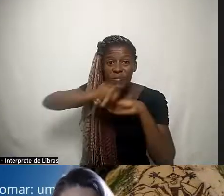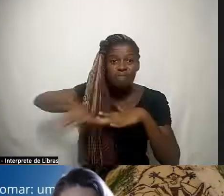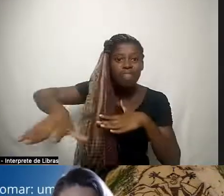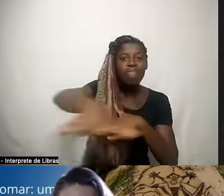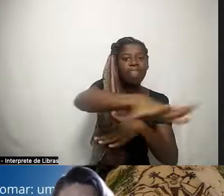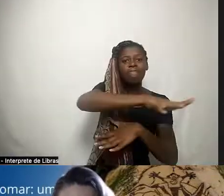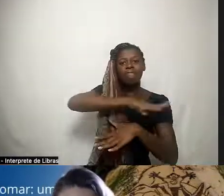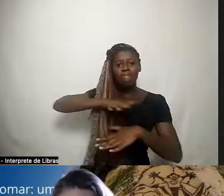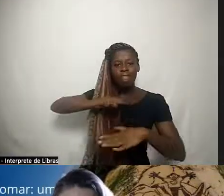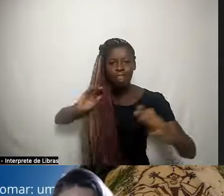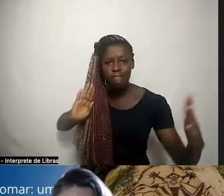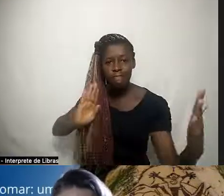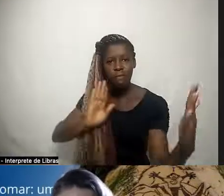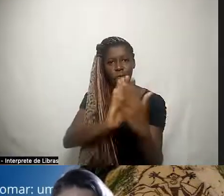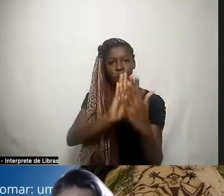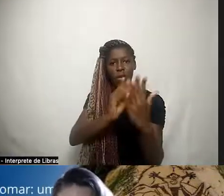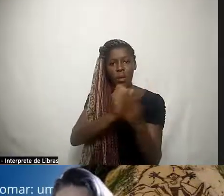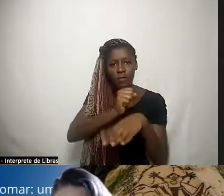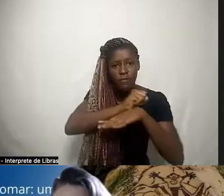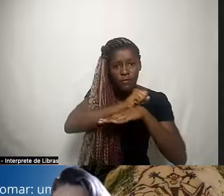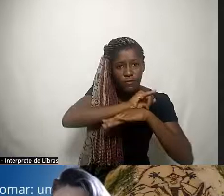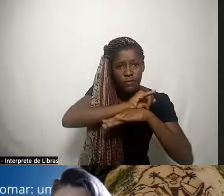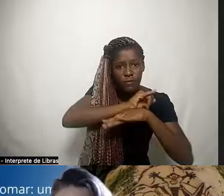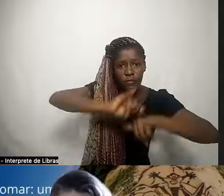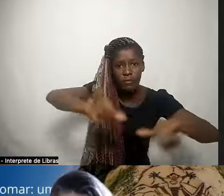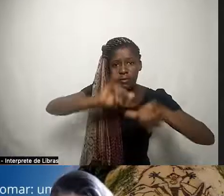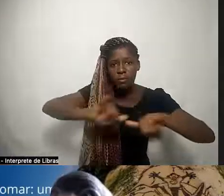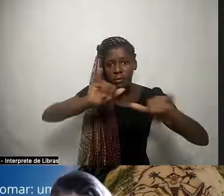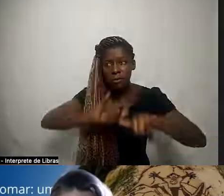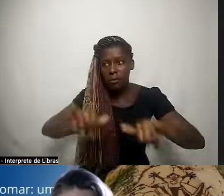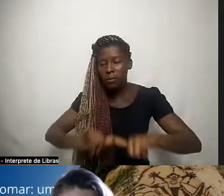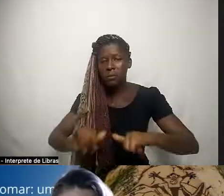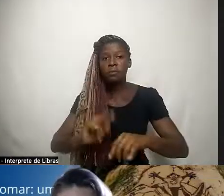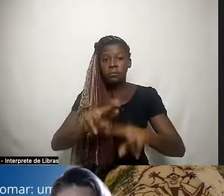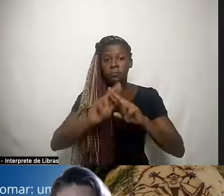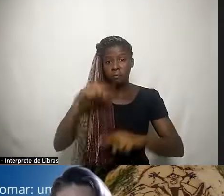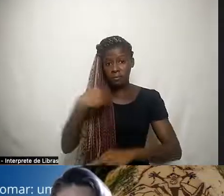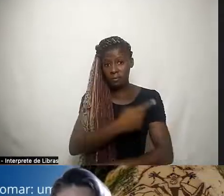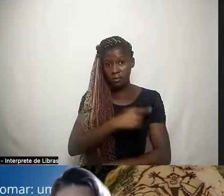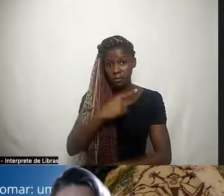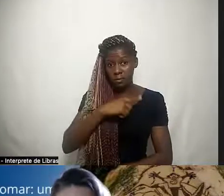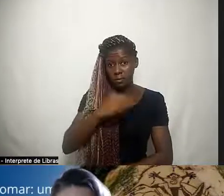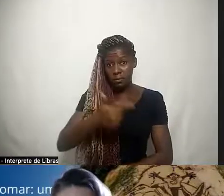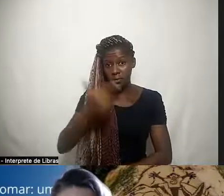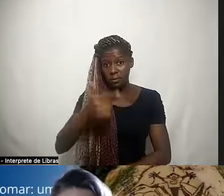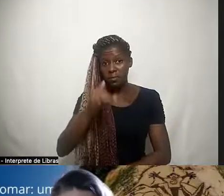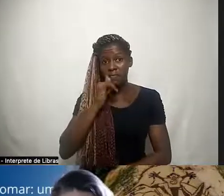this press group in order to take information in the best way possible to